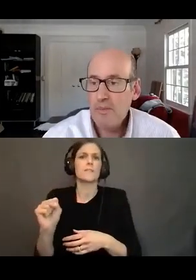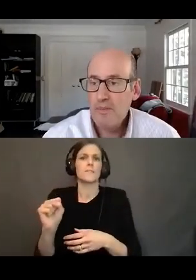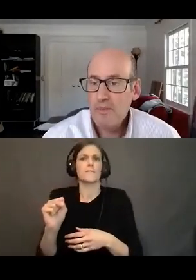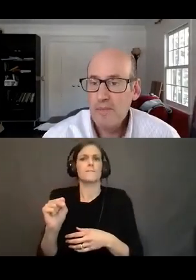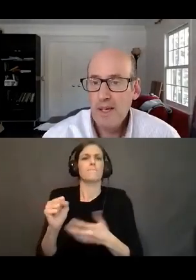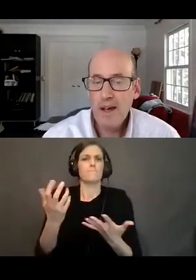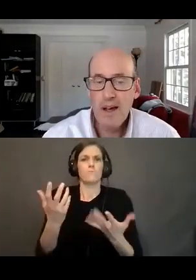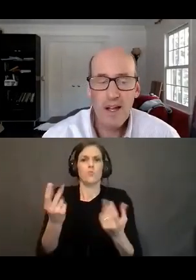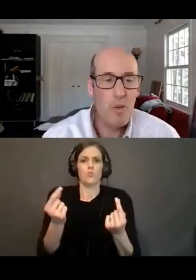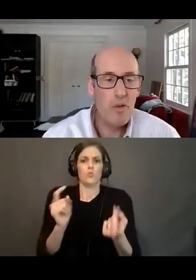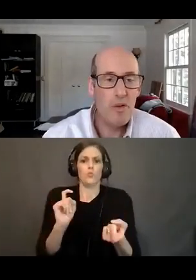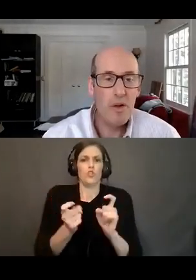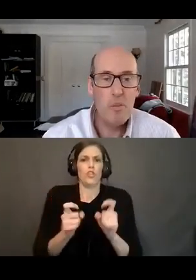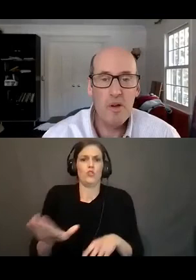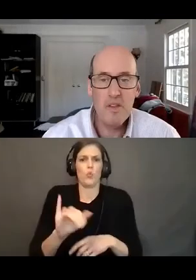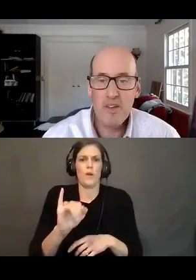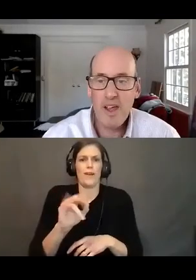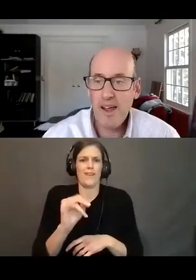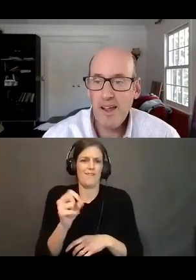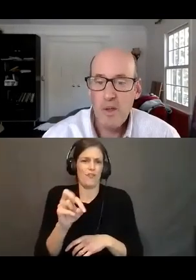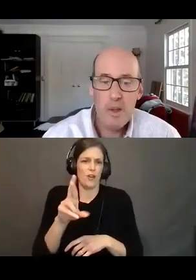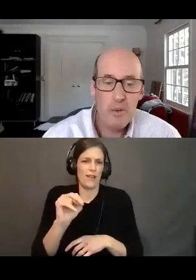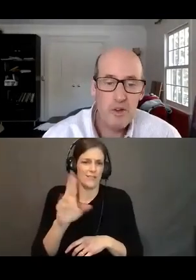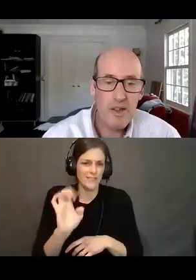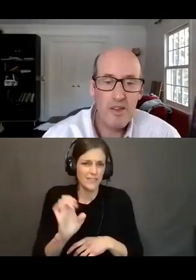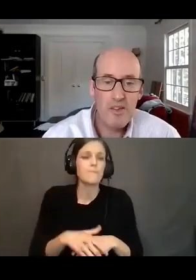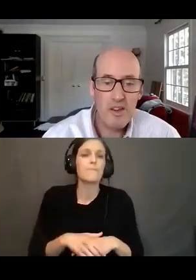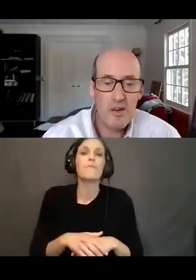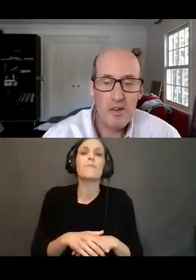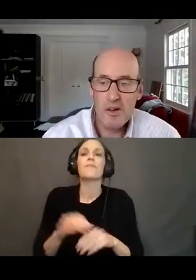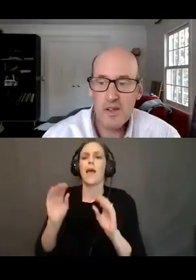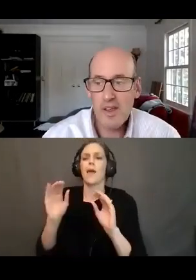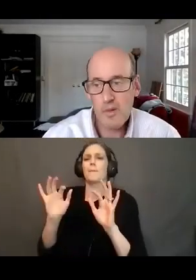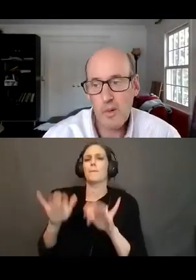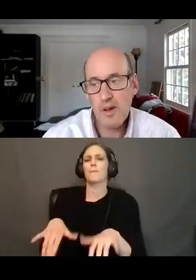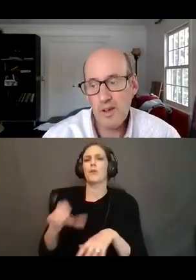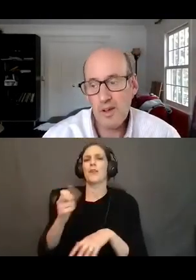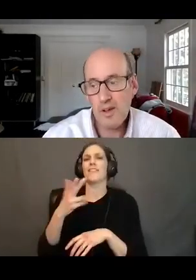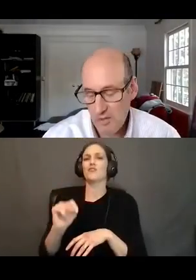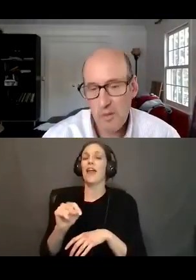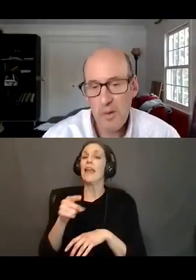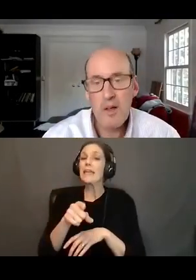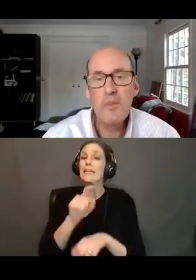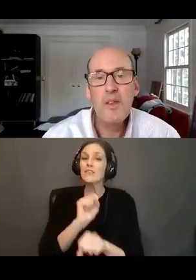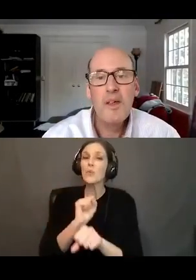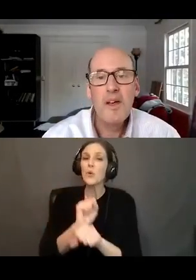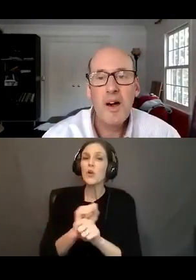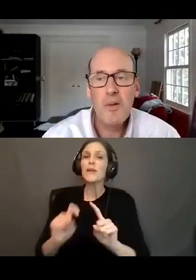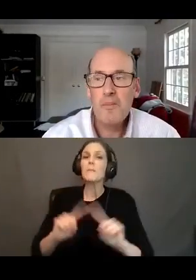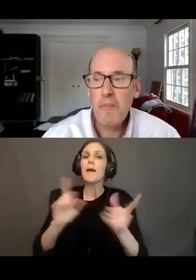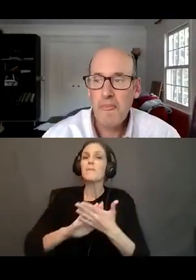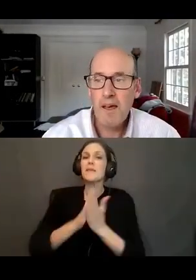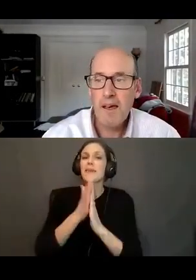inference? And I will note, I put in the chat, people tried this link earlier. It's working, it just got overwhelmed.